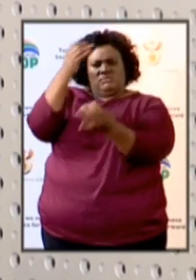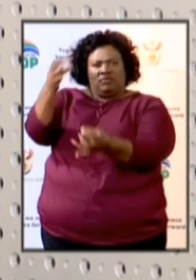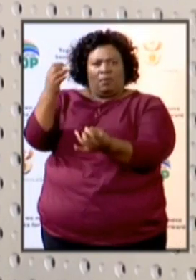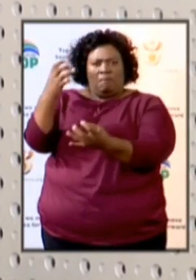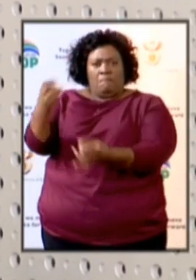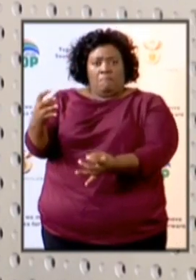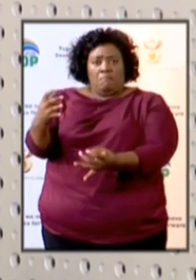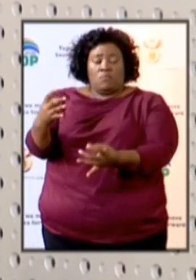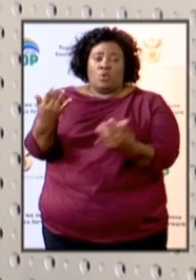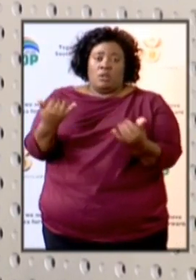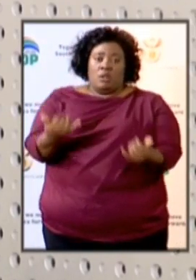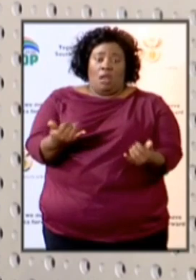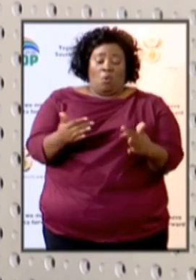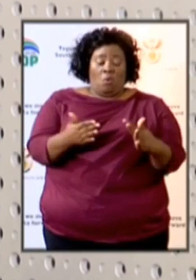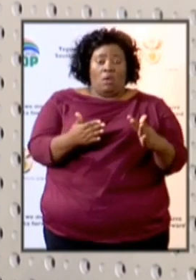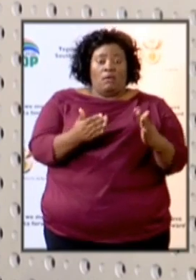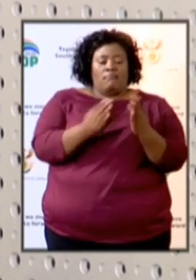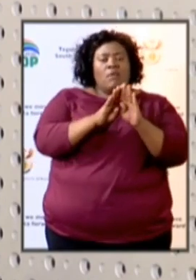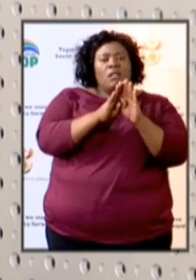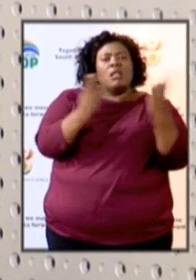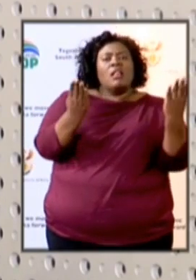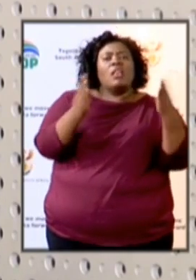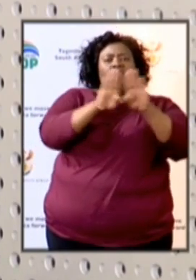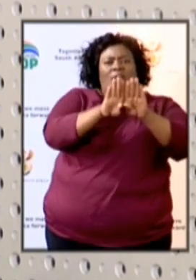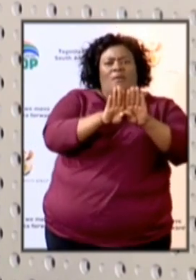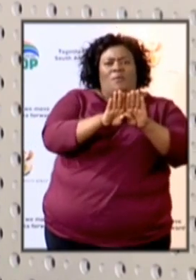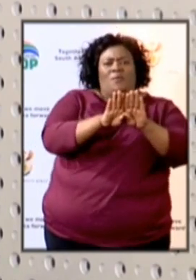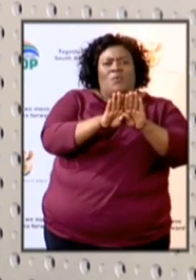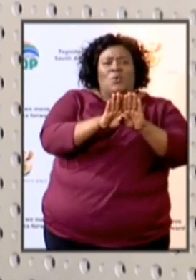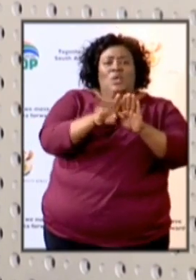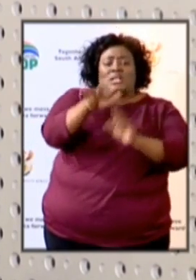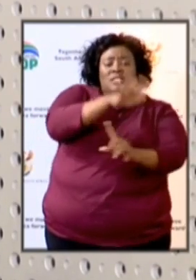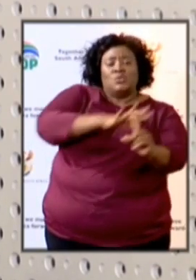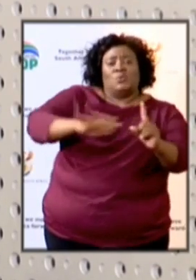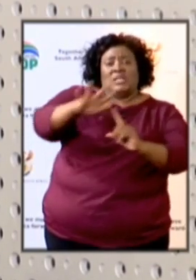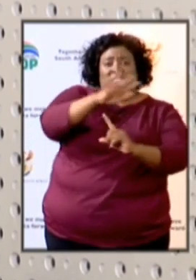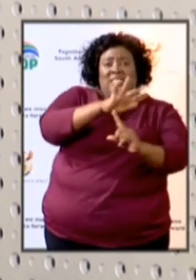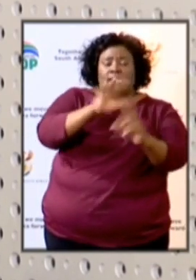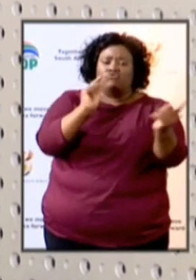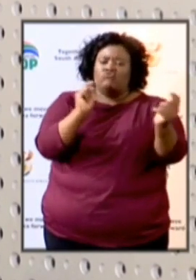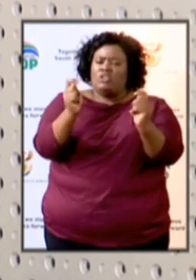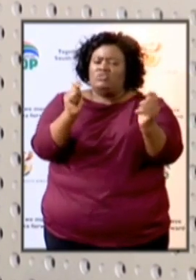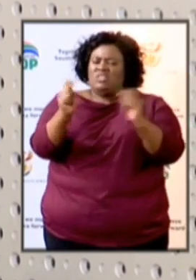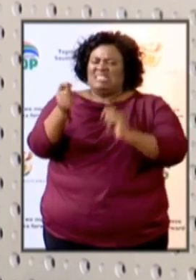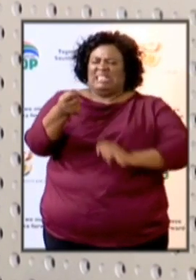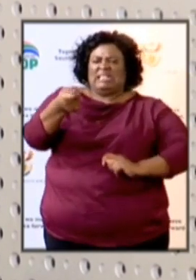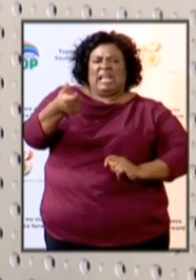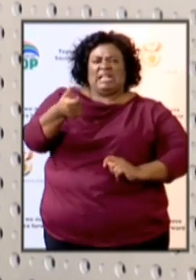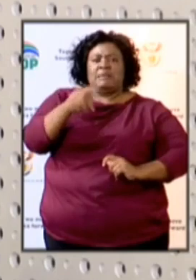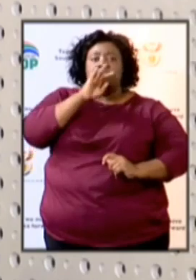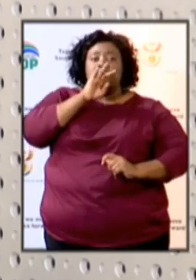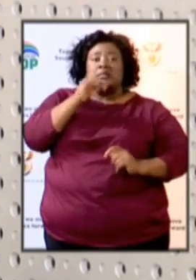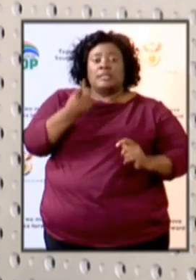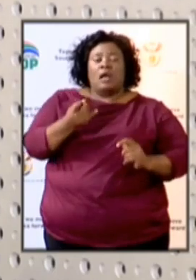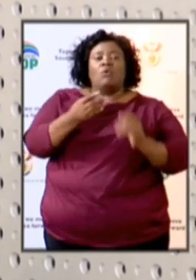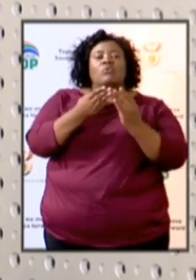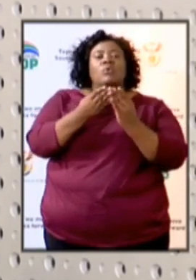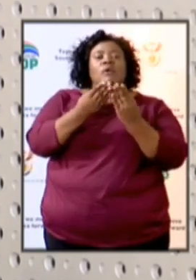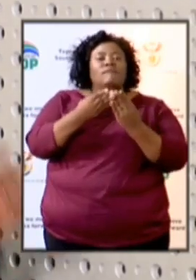sizothi ukushintsha nje kancane, kodwa asivulwa akusho ukuthi njengoba